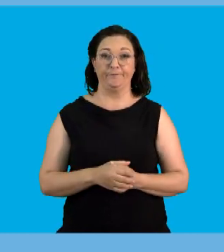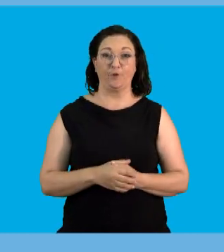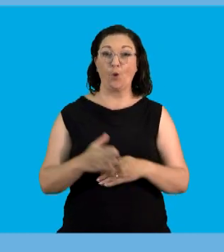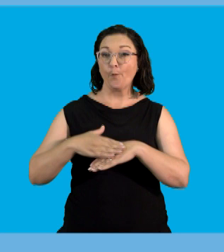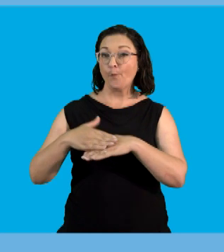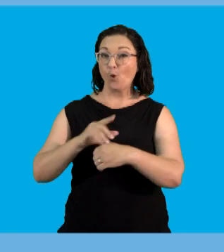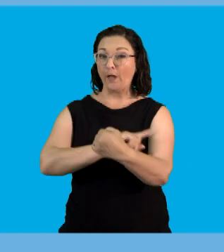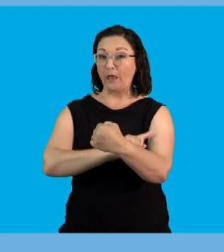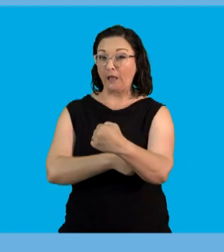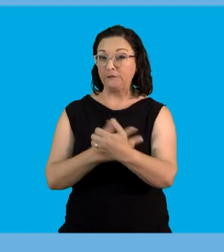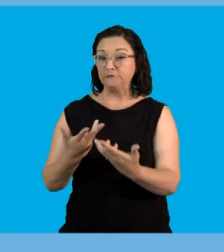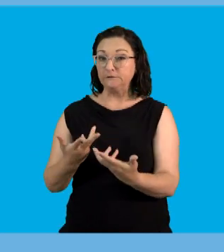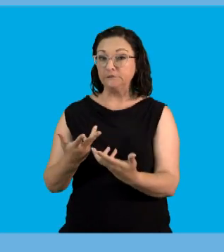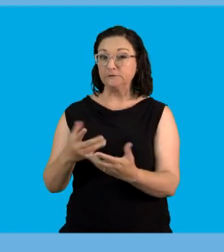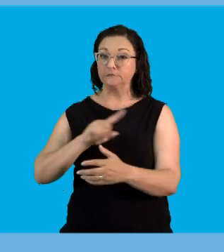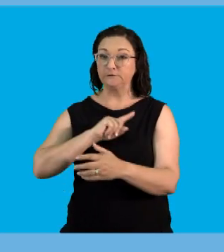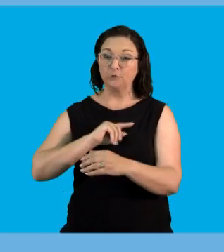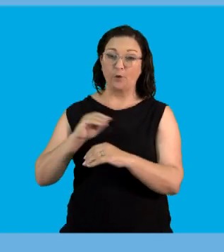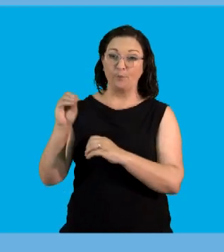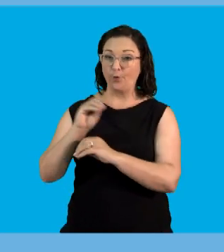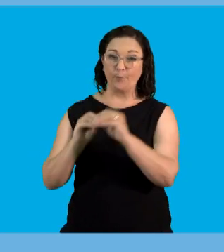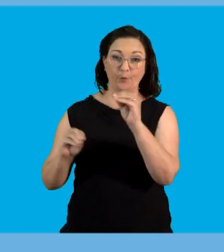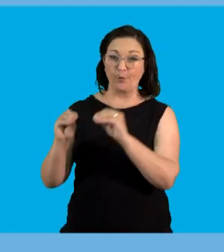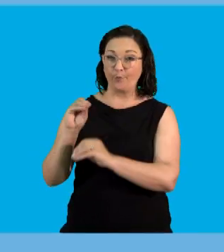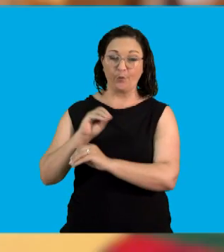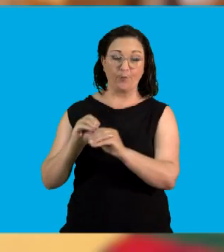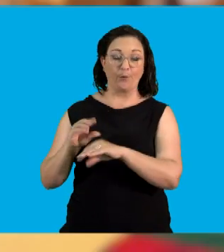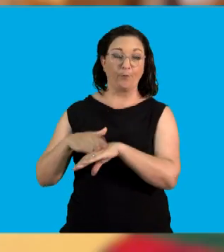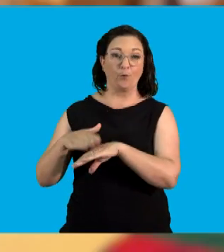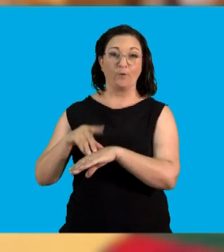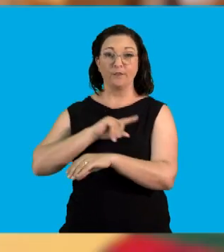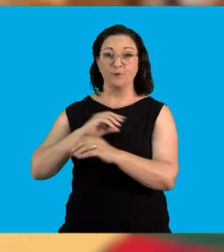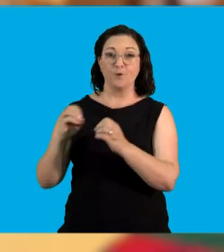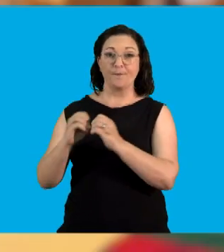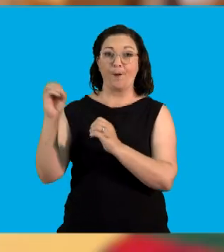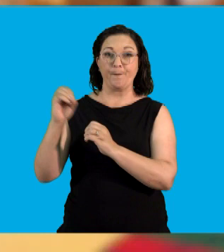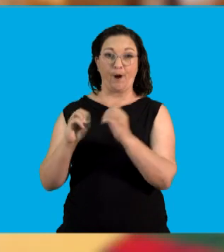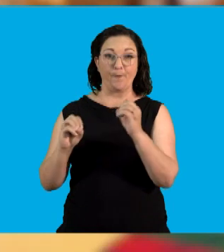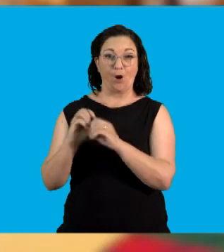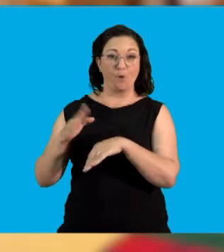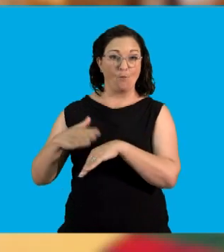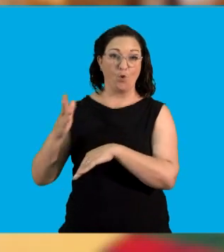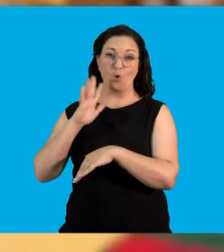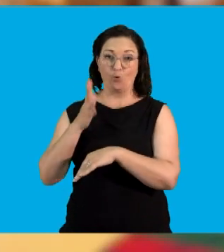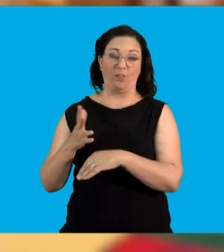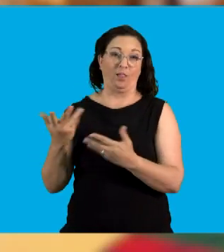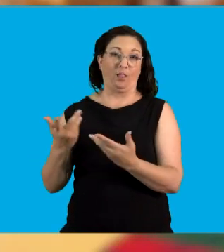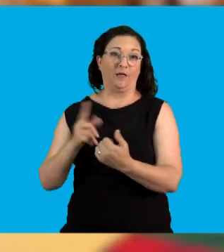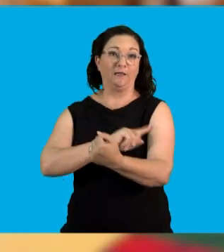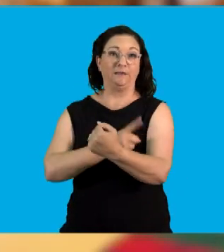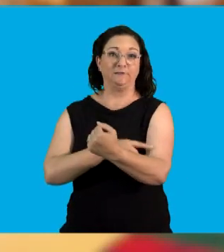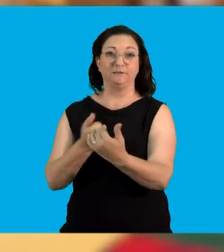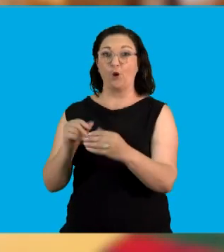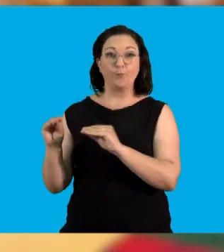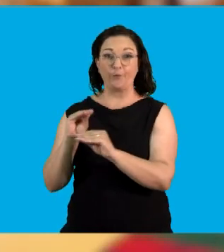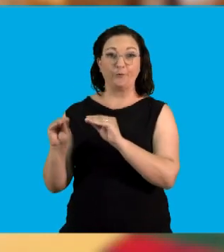And once they have more energy, we know that they're going to move around more often, and the number of collisions are going to increase once they have more energy because